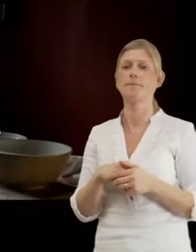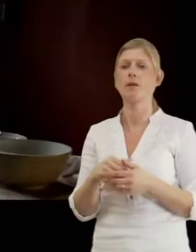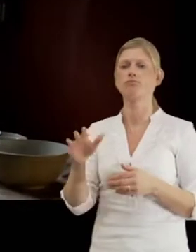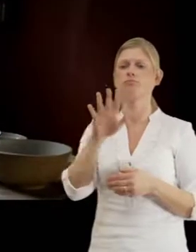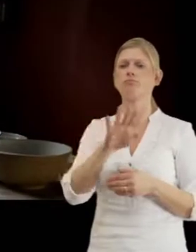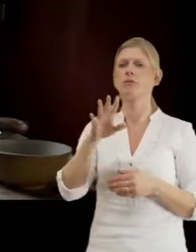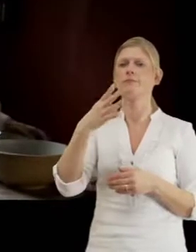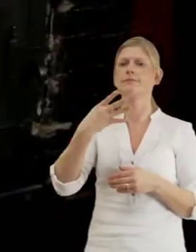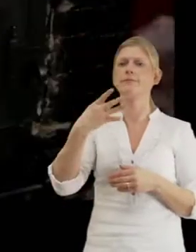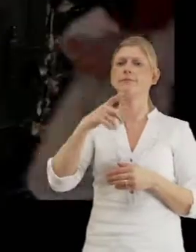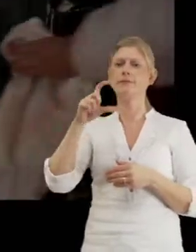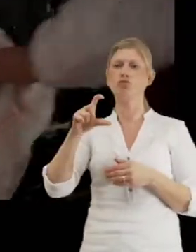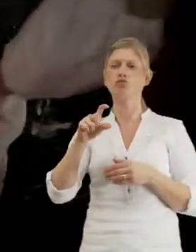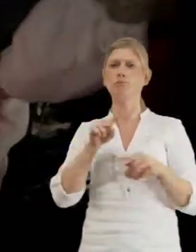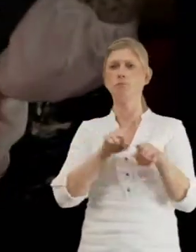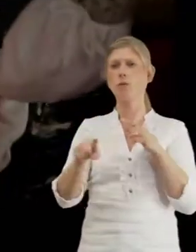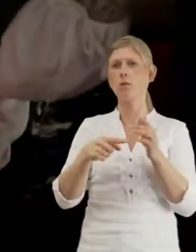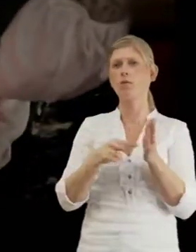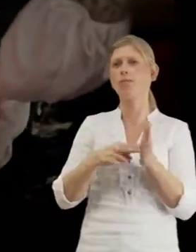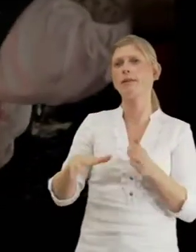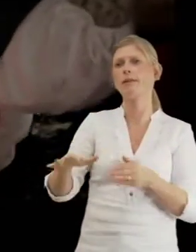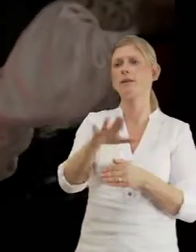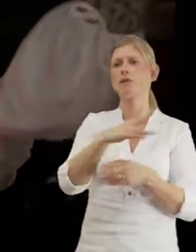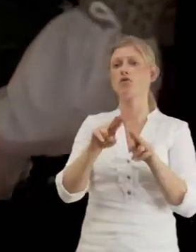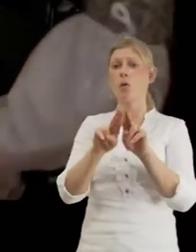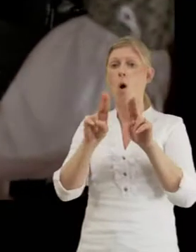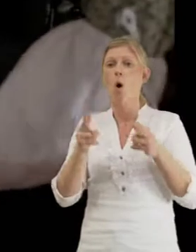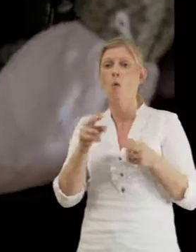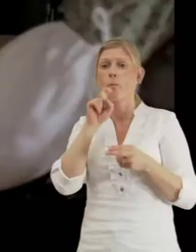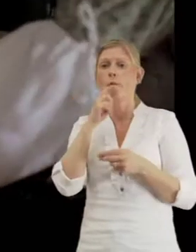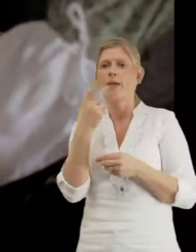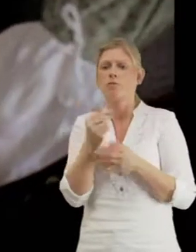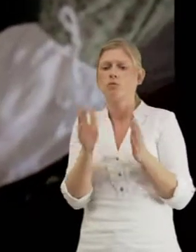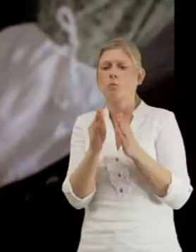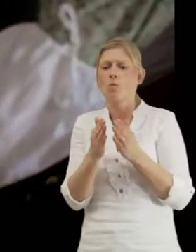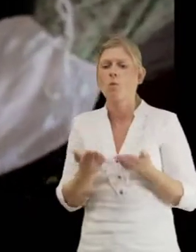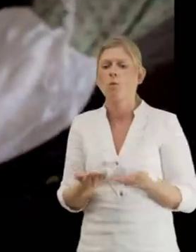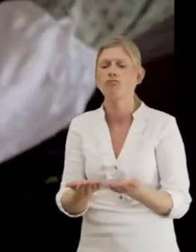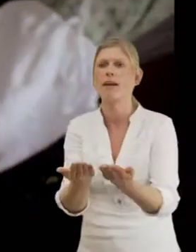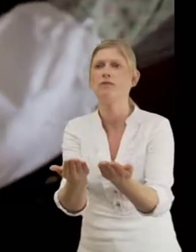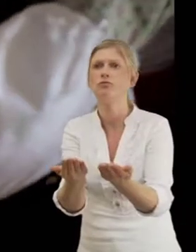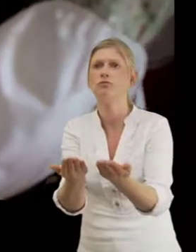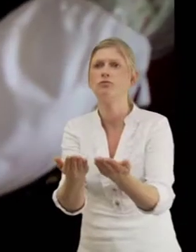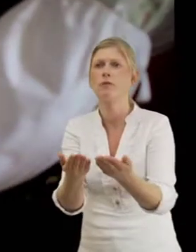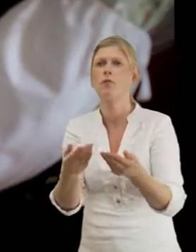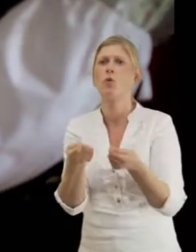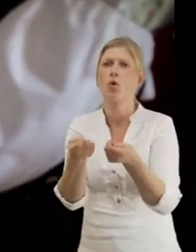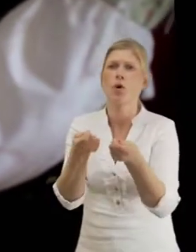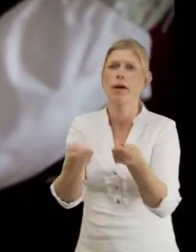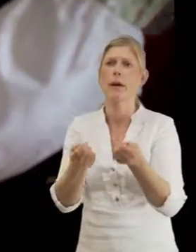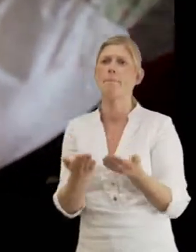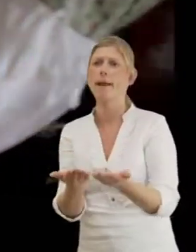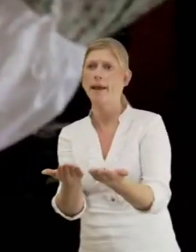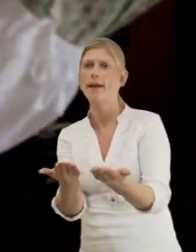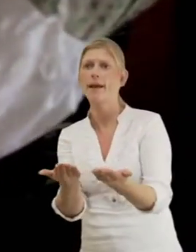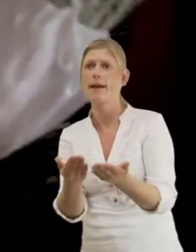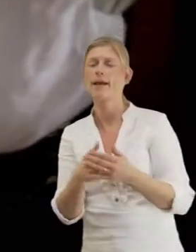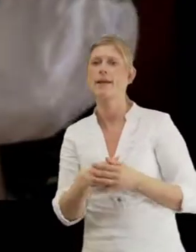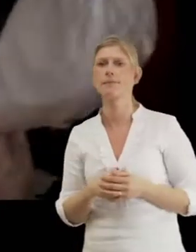By the late 19th century, most Lincolnshire homes would have had a small range for cooking and baking.